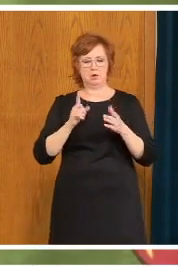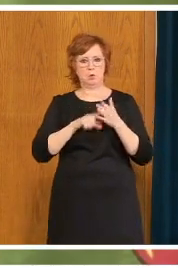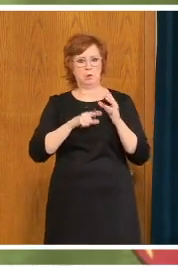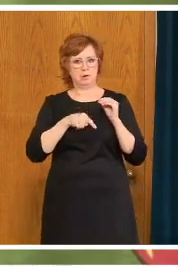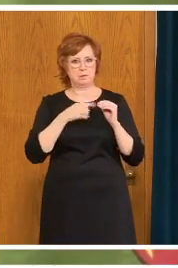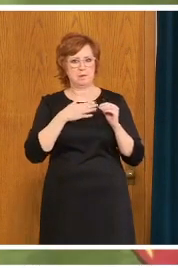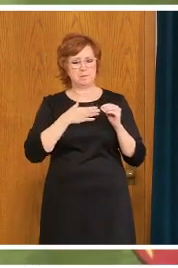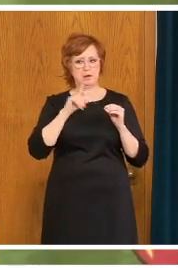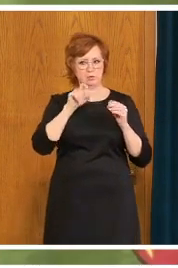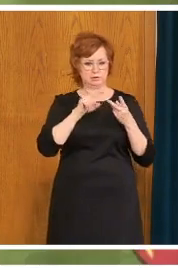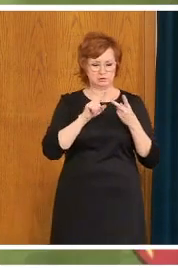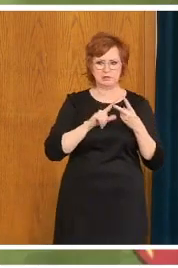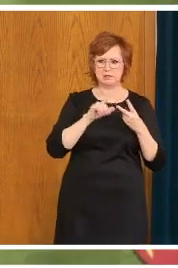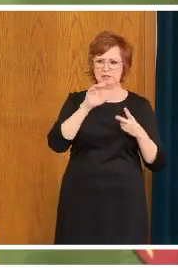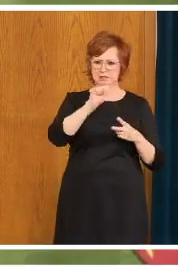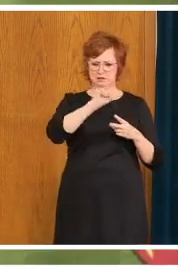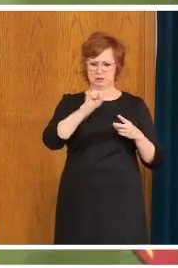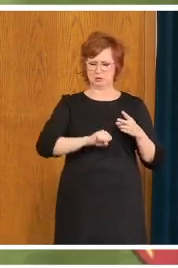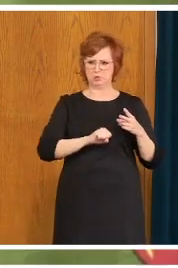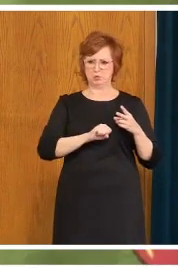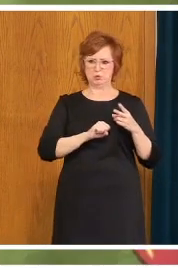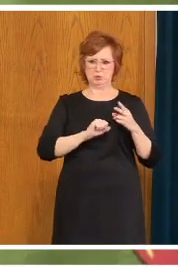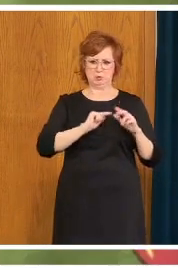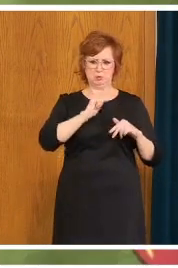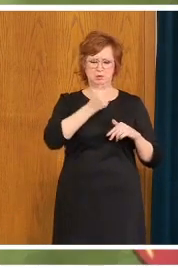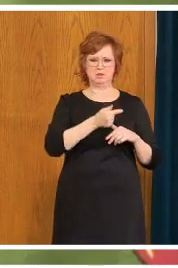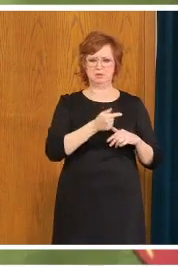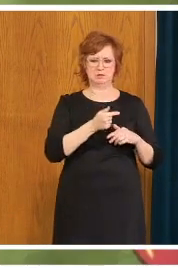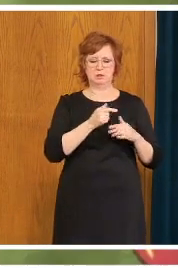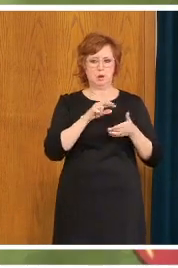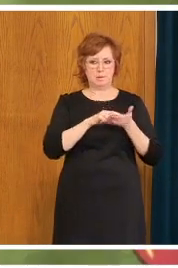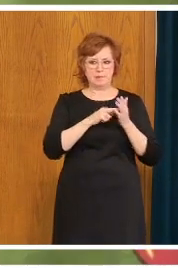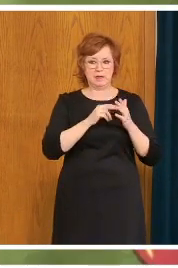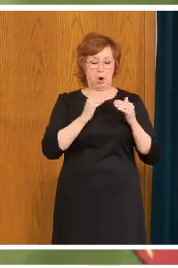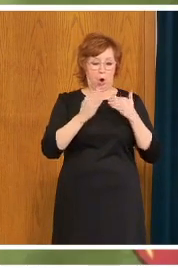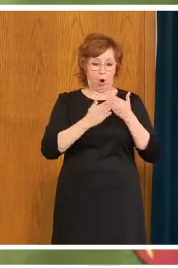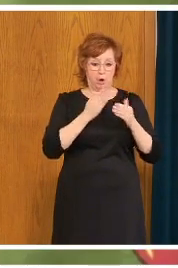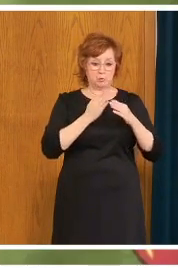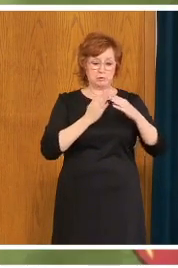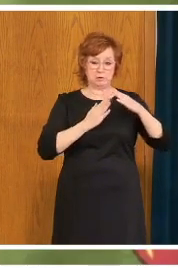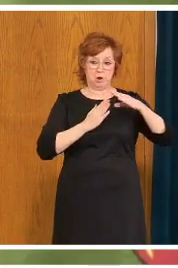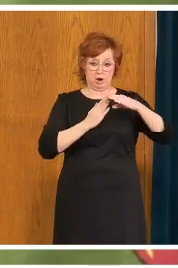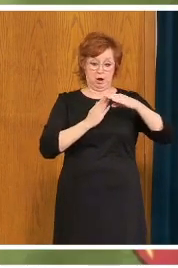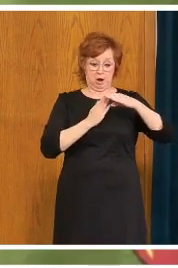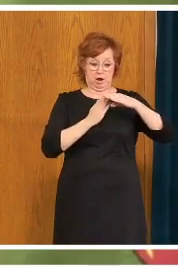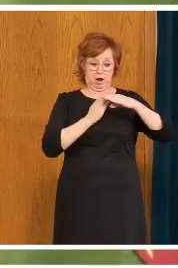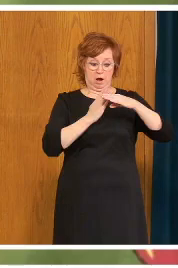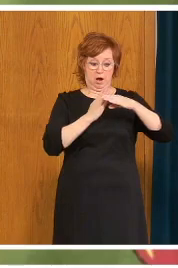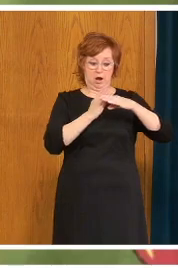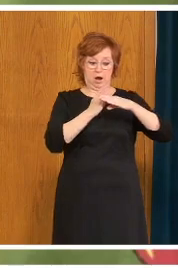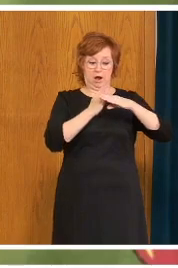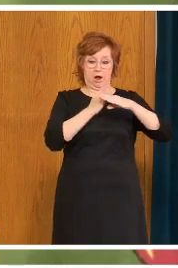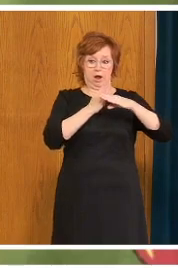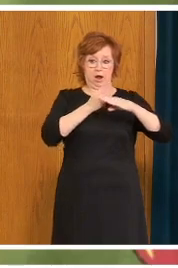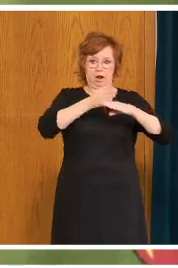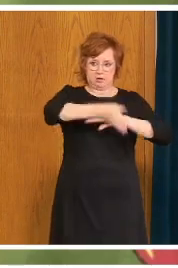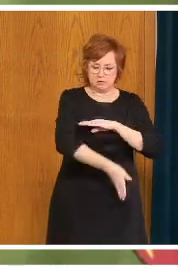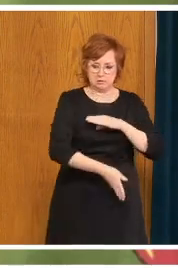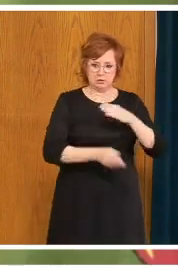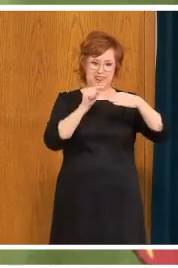anyway. I'm wondering what it's at the cusp of. What would be taken into consideration if tighter restrictions were to come into effect in